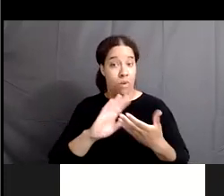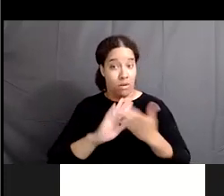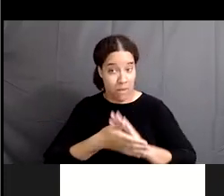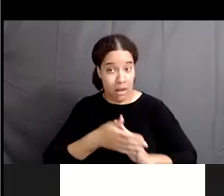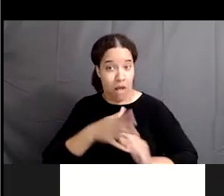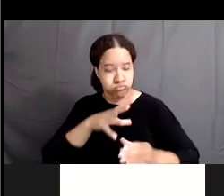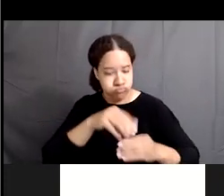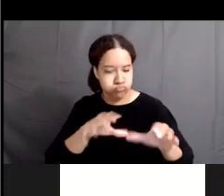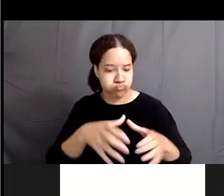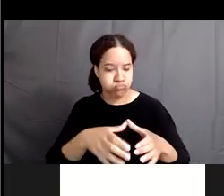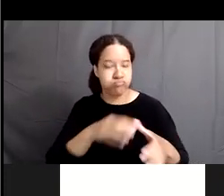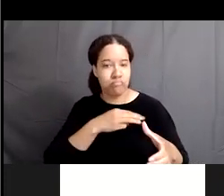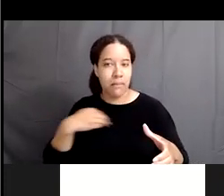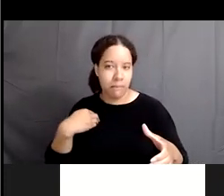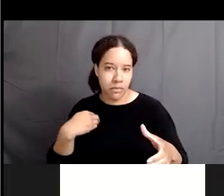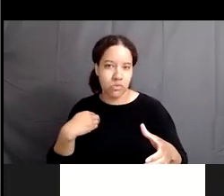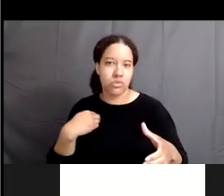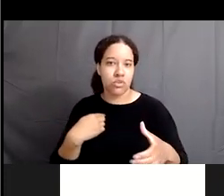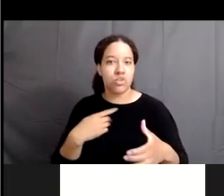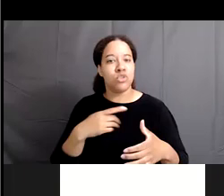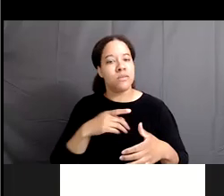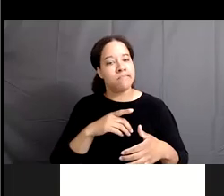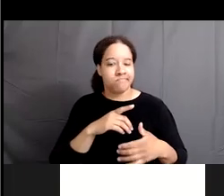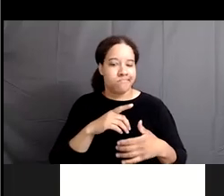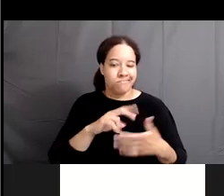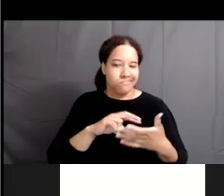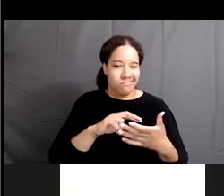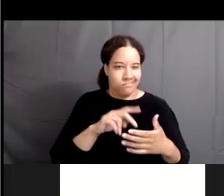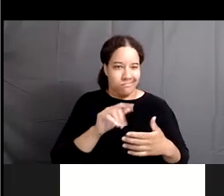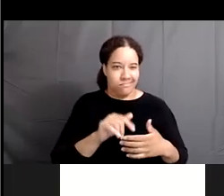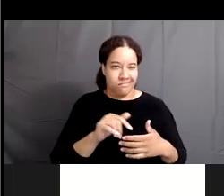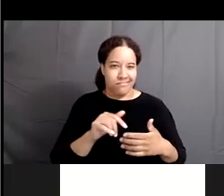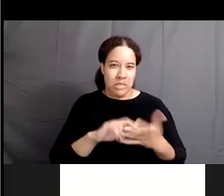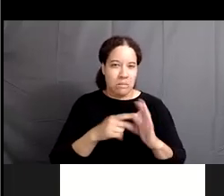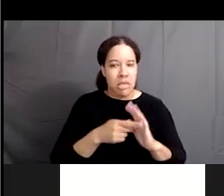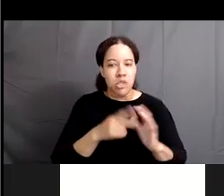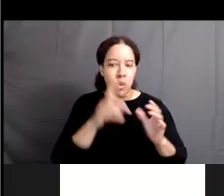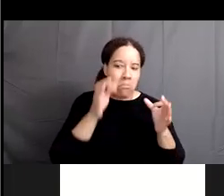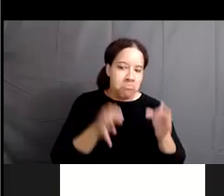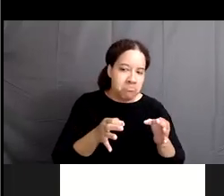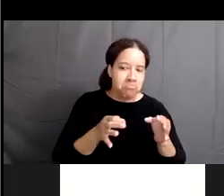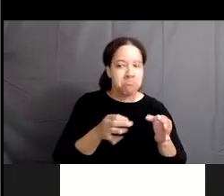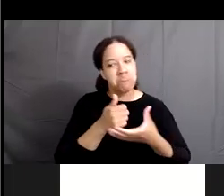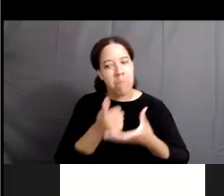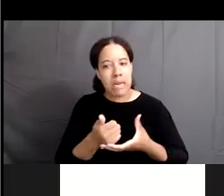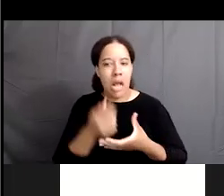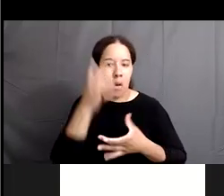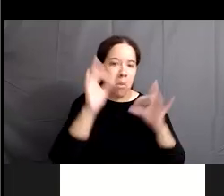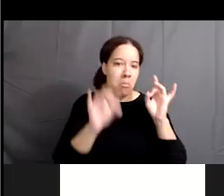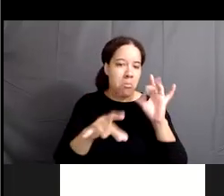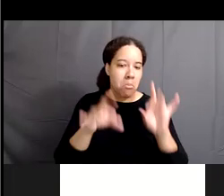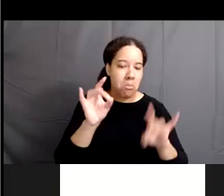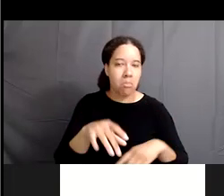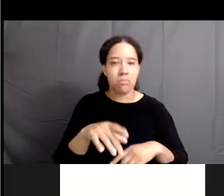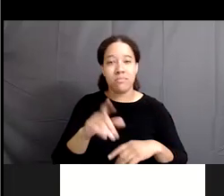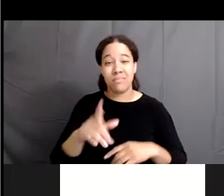it means that you're able to kind of just help decide and help shape the direction of that enterprise by voicing your concerns